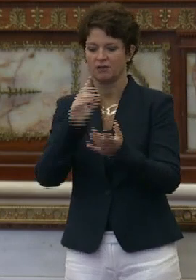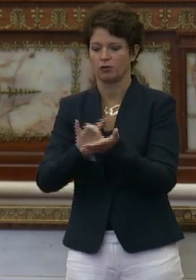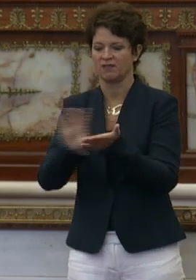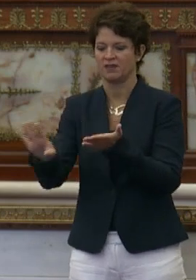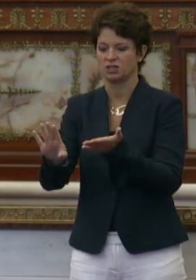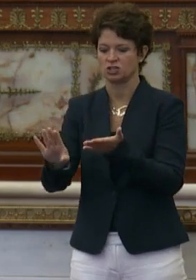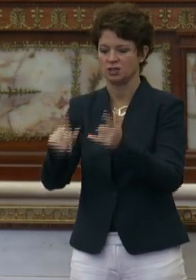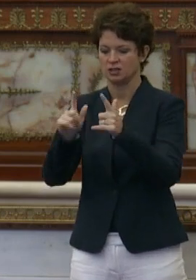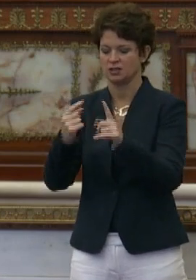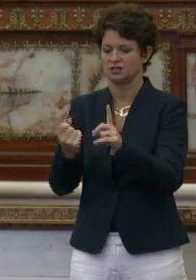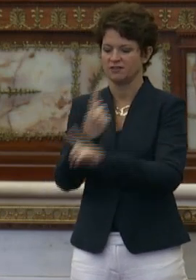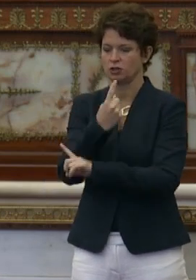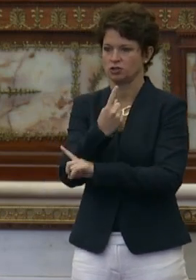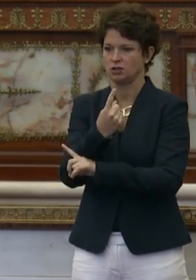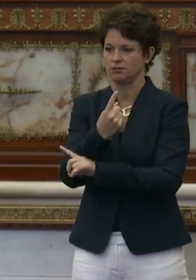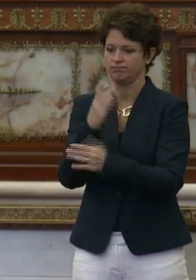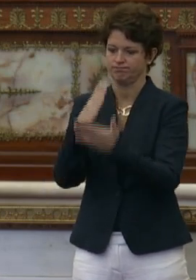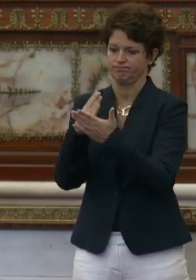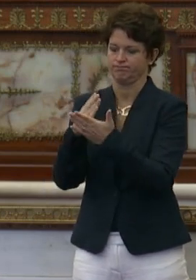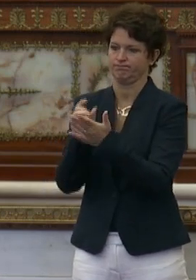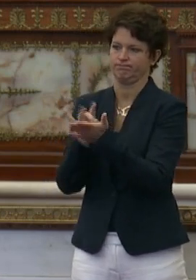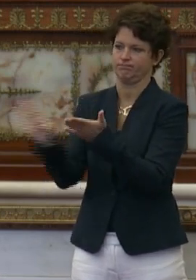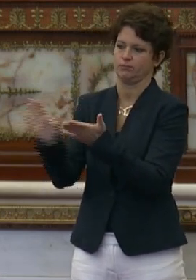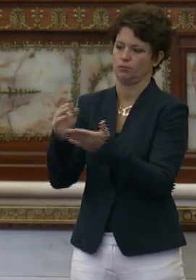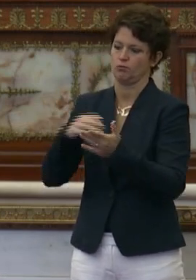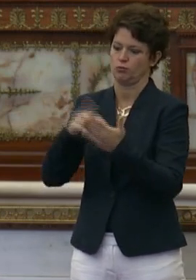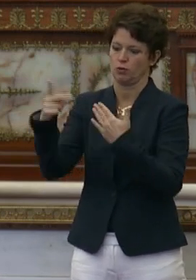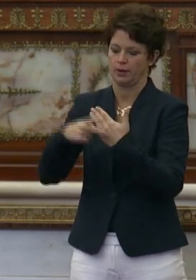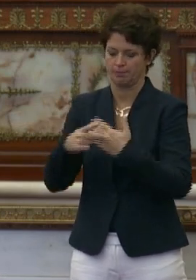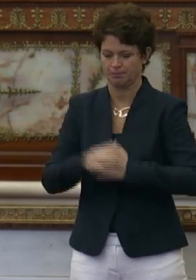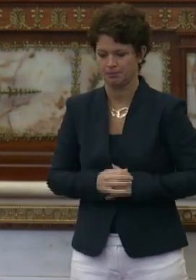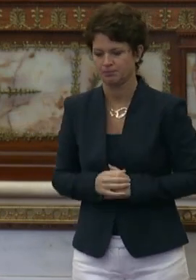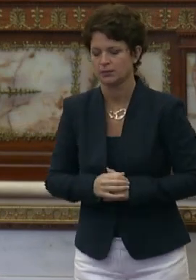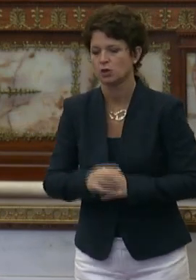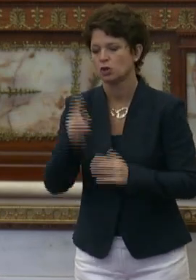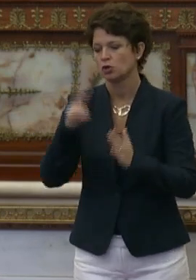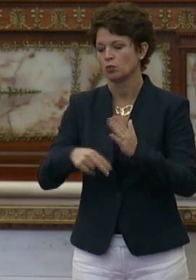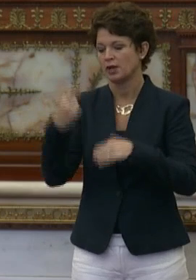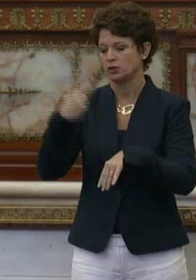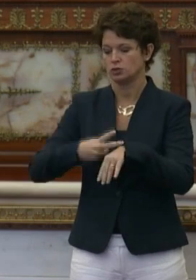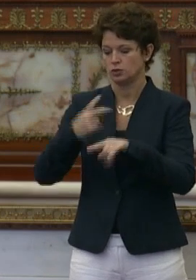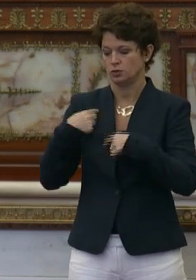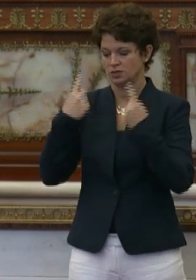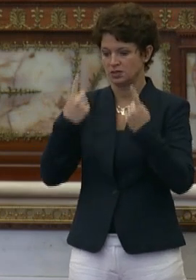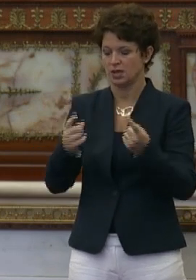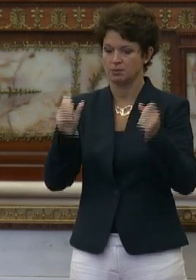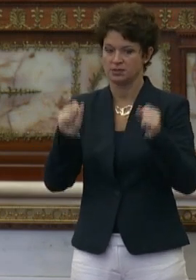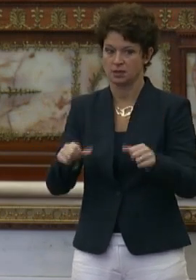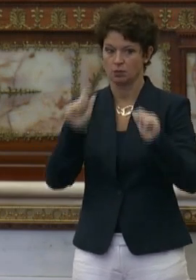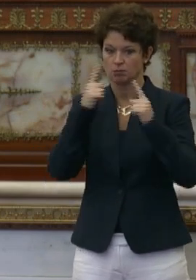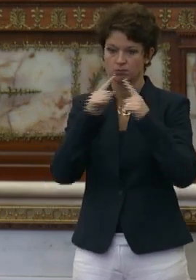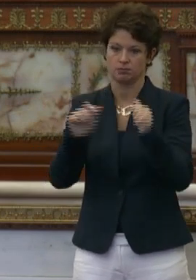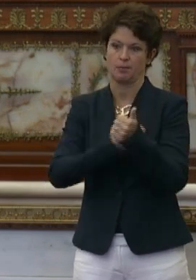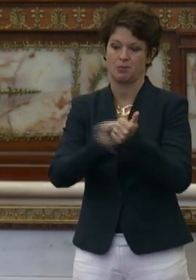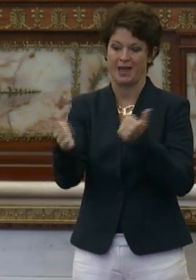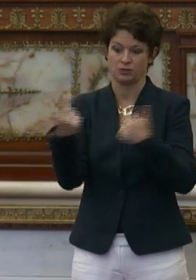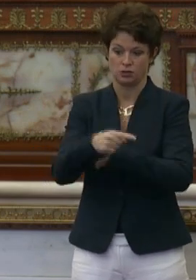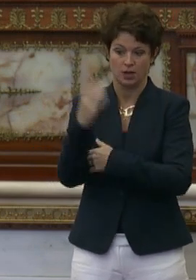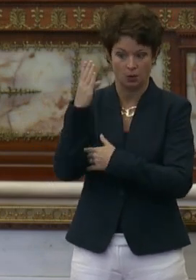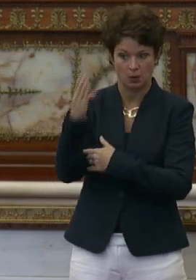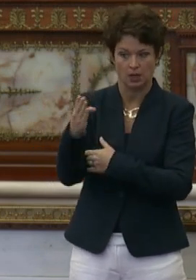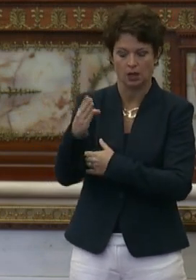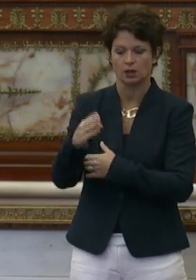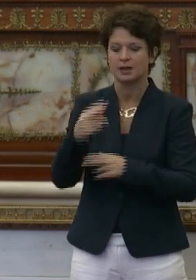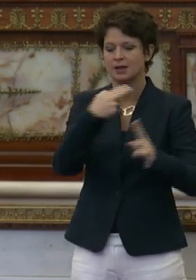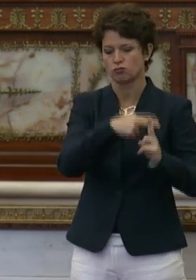eviction diversion program. This bill having been read on two different days, the question now is, shall the bill pass finally? Mr.